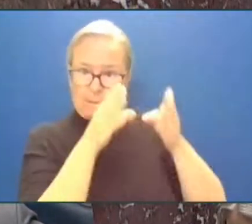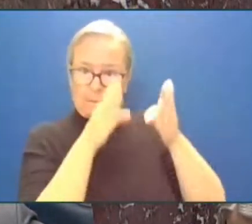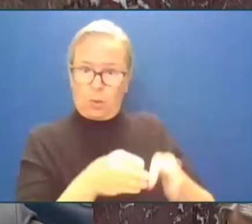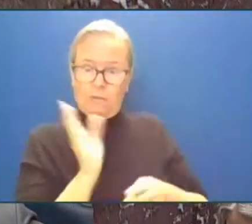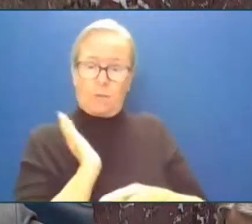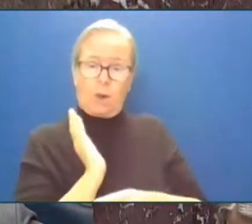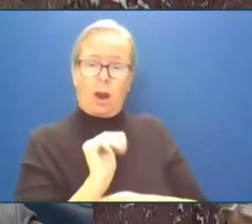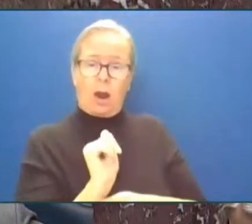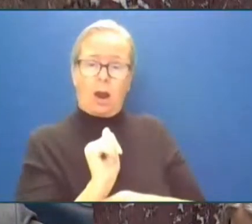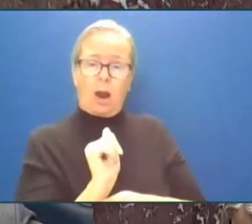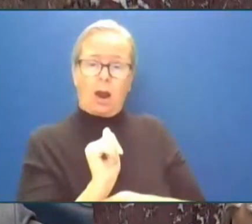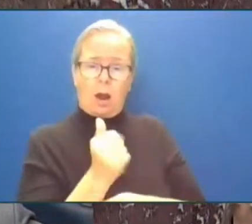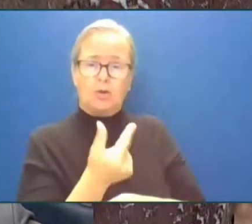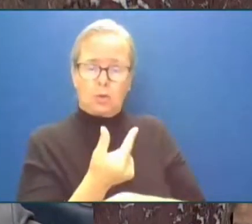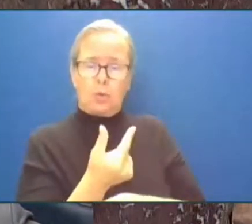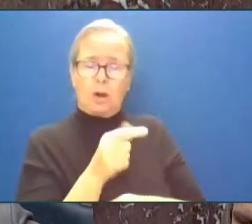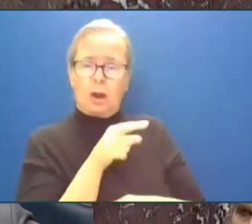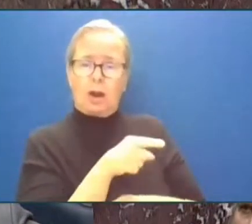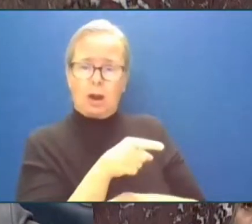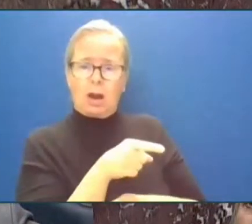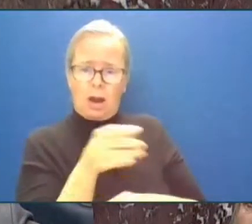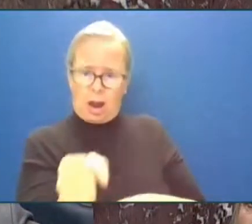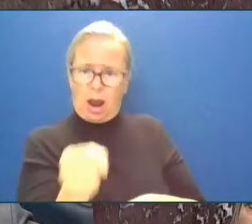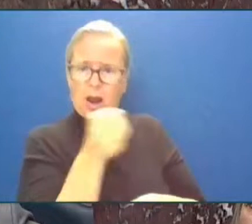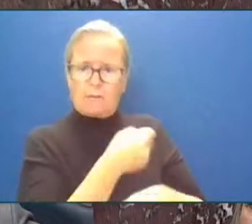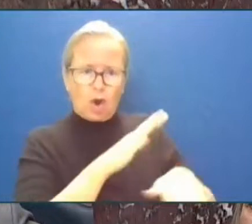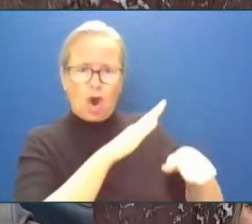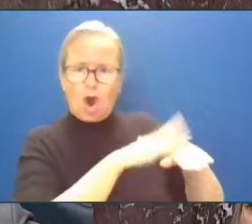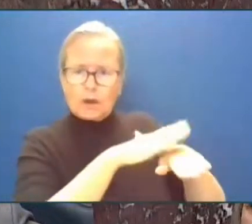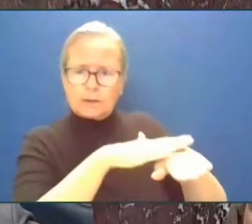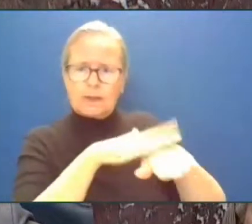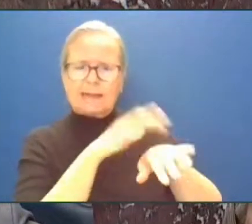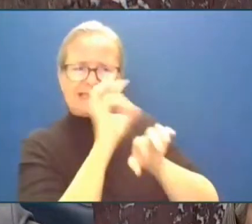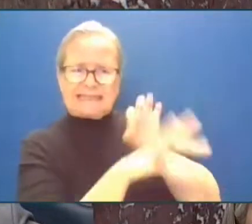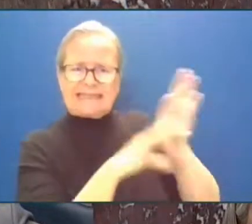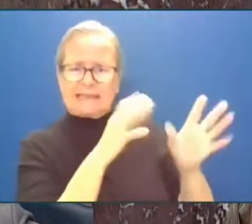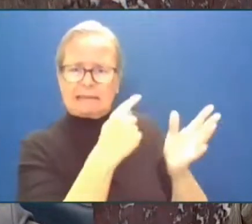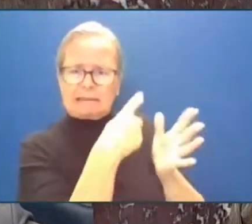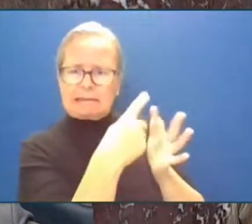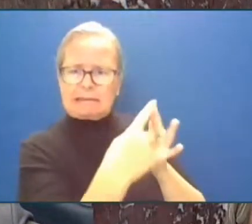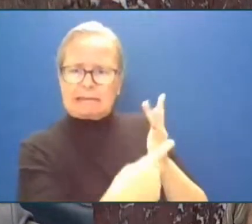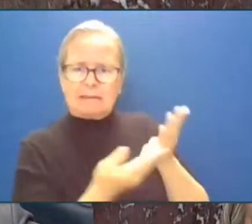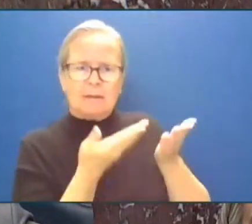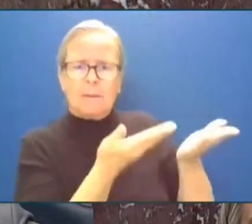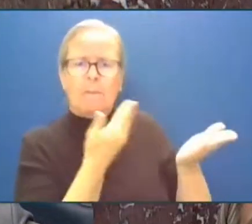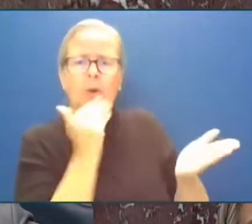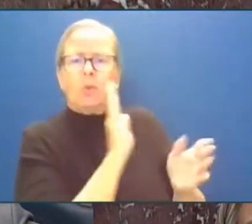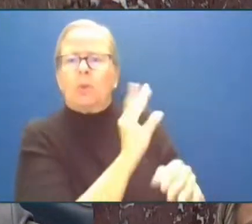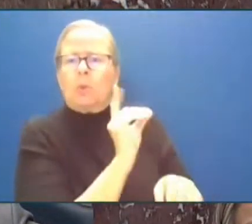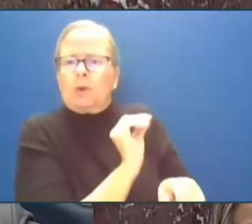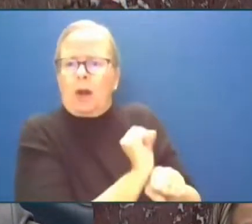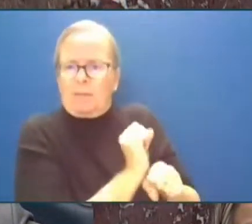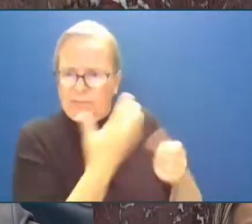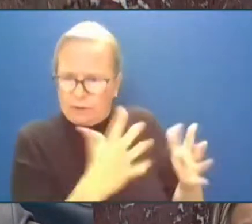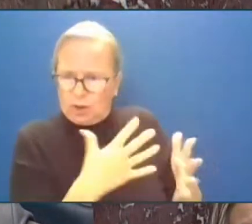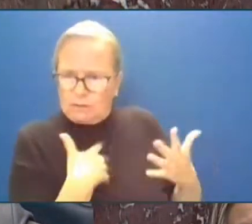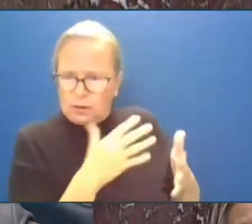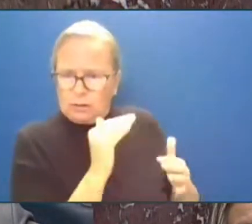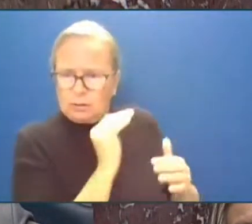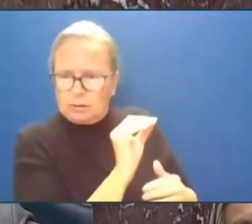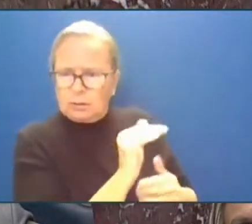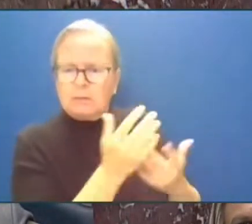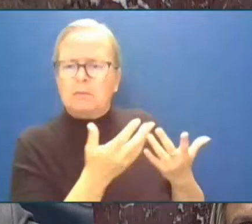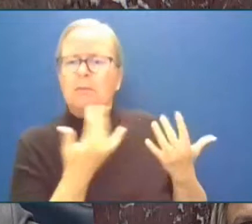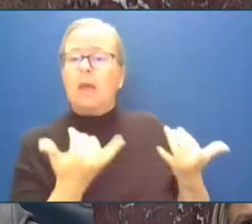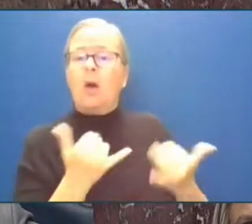job. Now, the NDP's latest move was to hide this consultant's report by